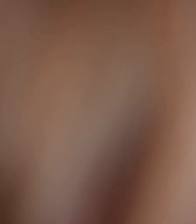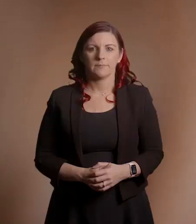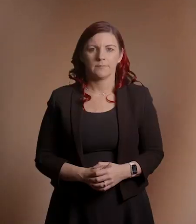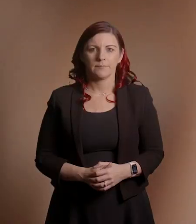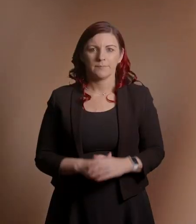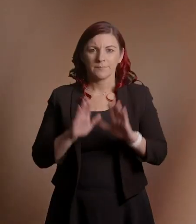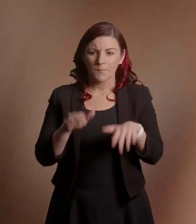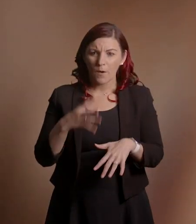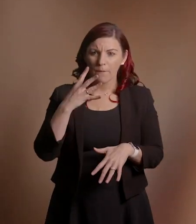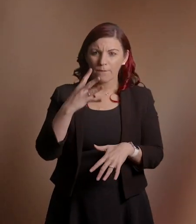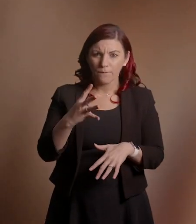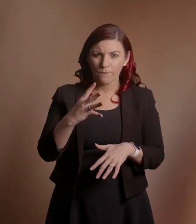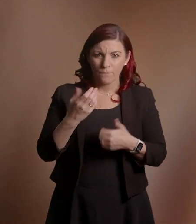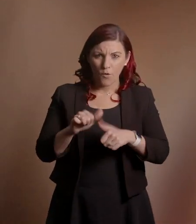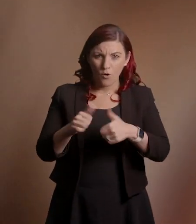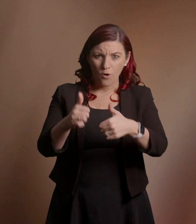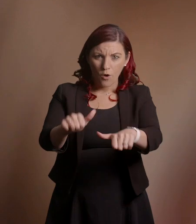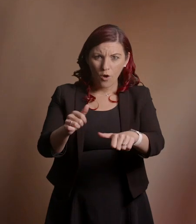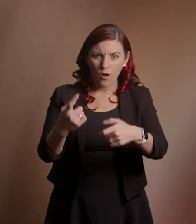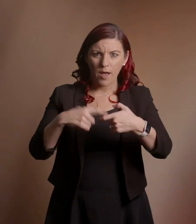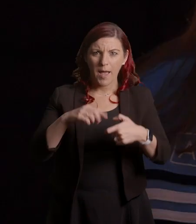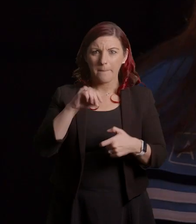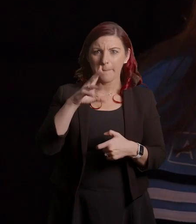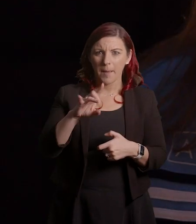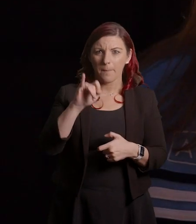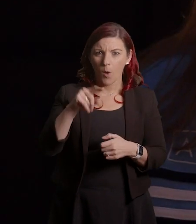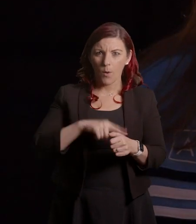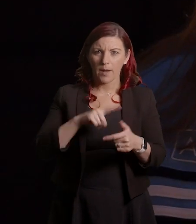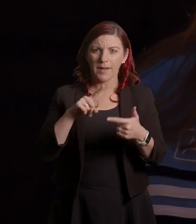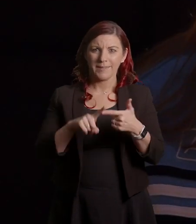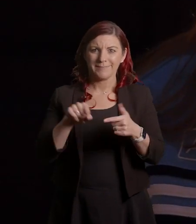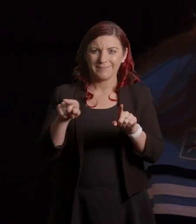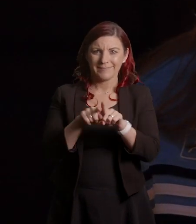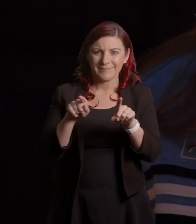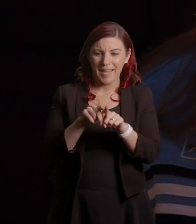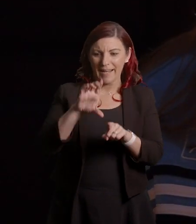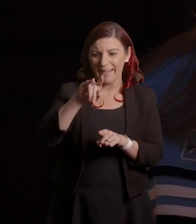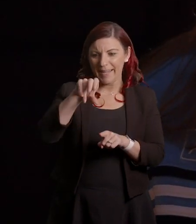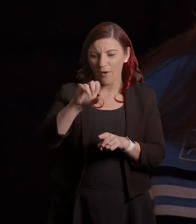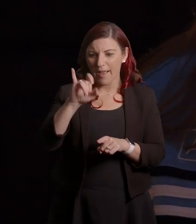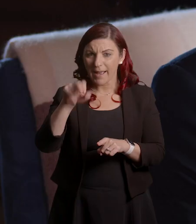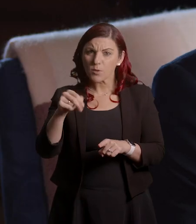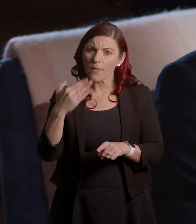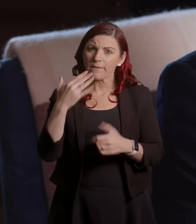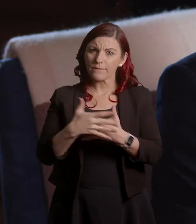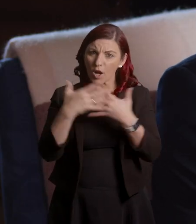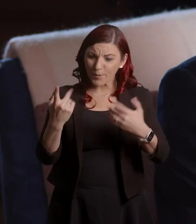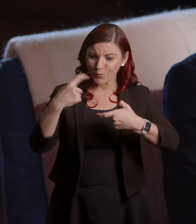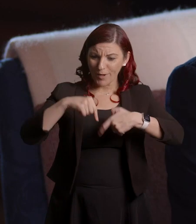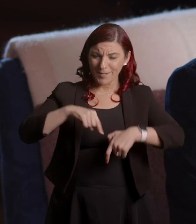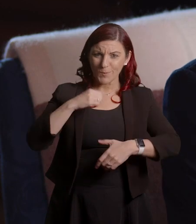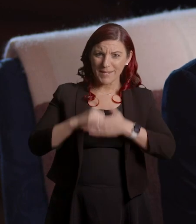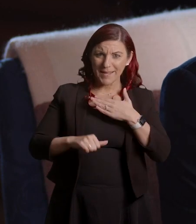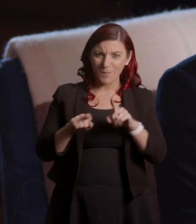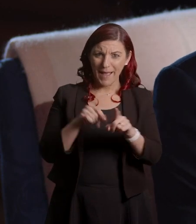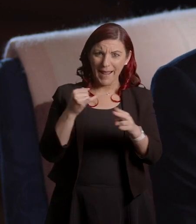Okay, joined by 4 in a row All-Ireland winning manager Mick Bohan and 4 in a row All-Ireland winning goalkeeper Ciara Trant. Thank you very much for joining us here